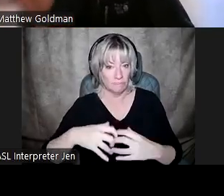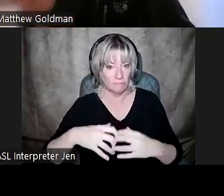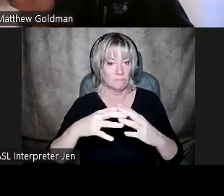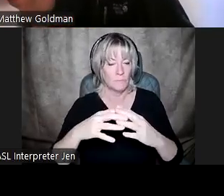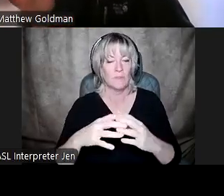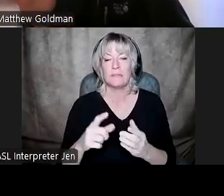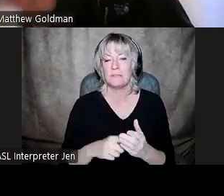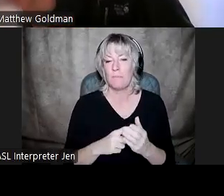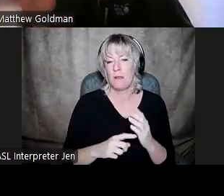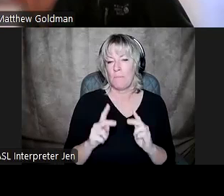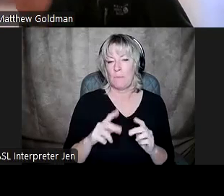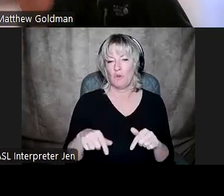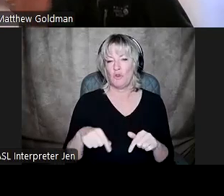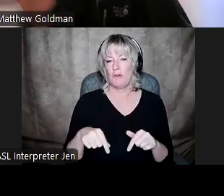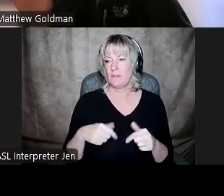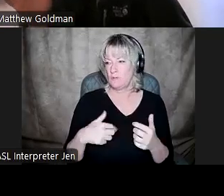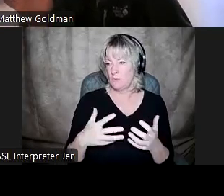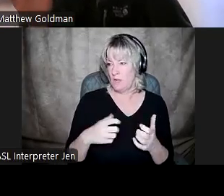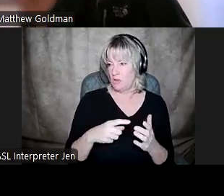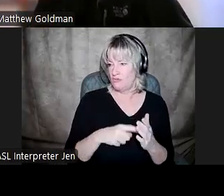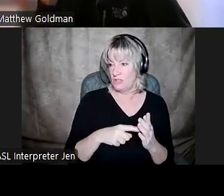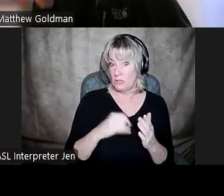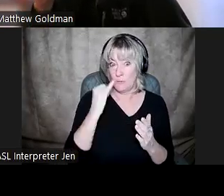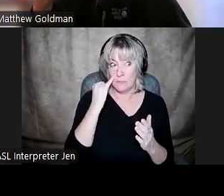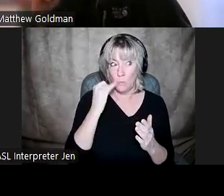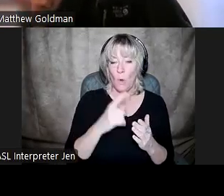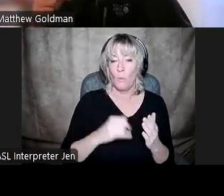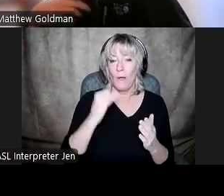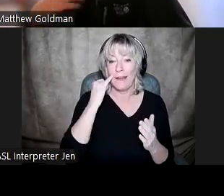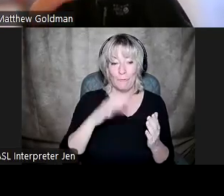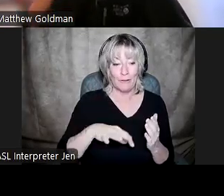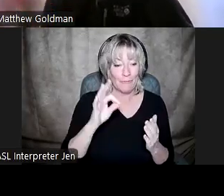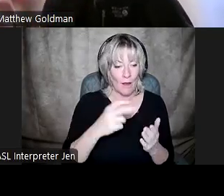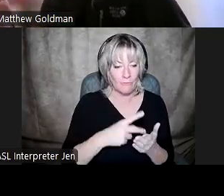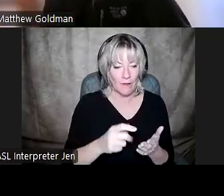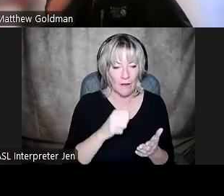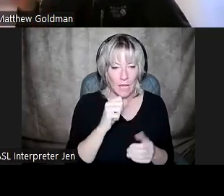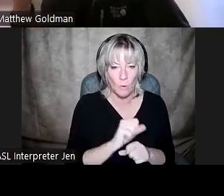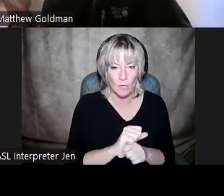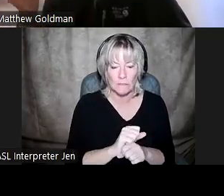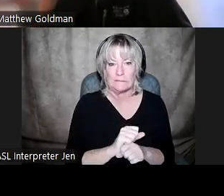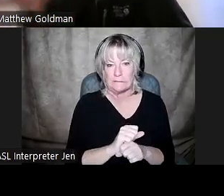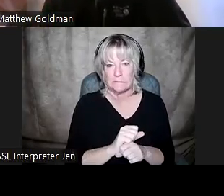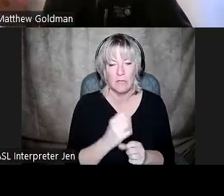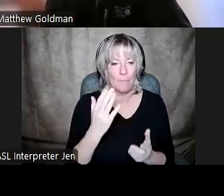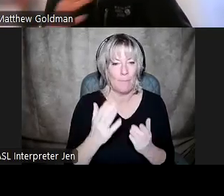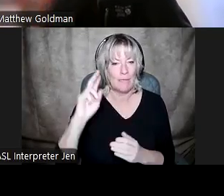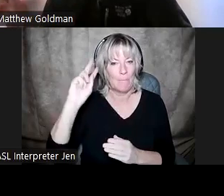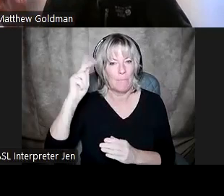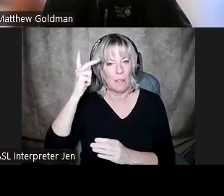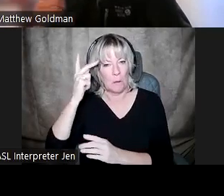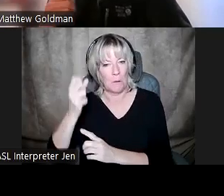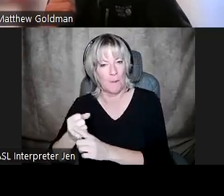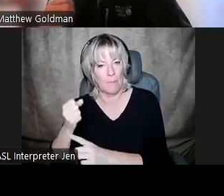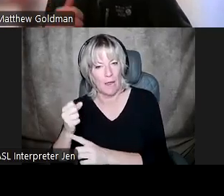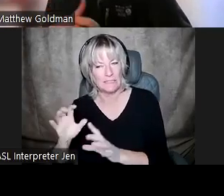about, well, do we really want to study it? Because what if what we find is that it didn't work? And that could have political ramifications